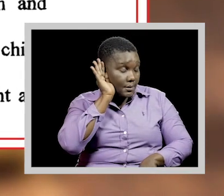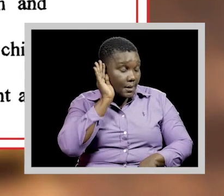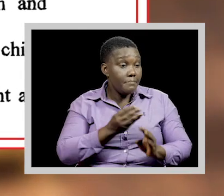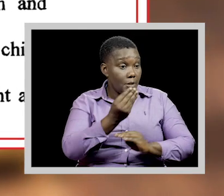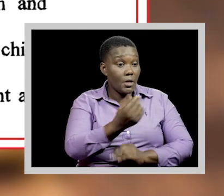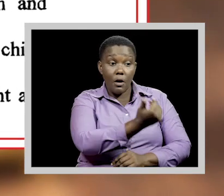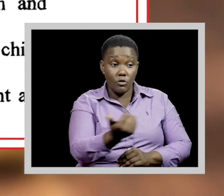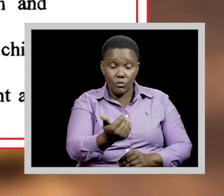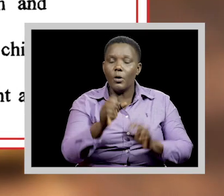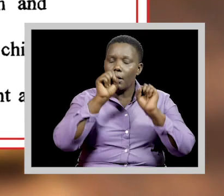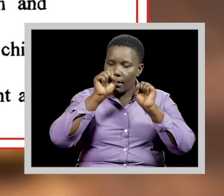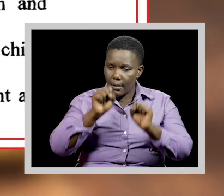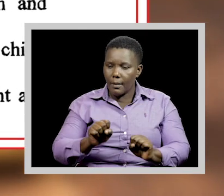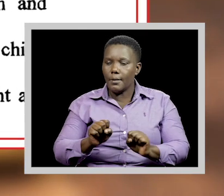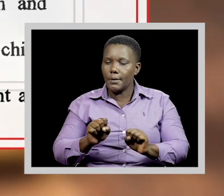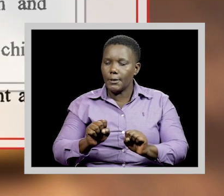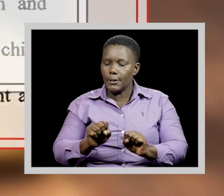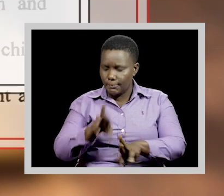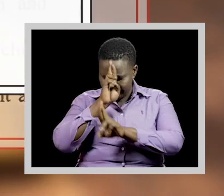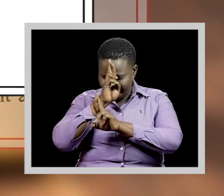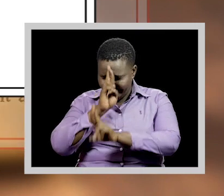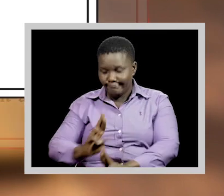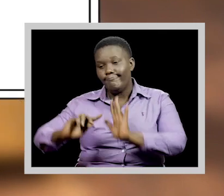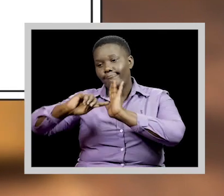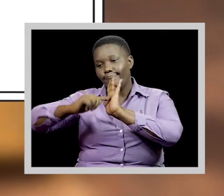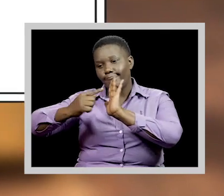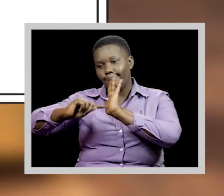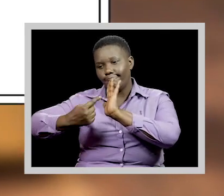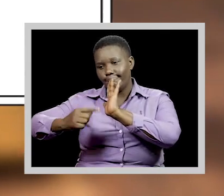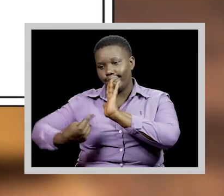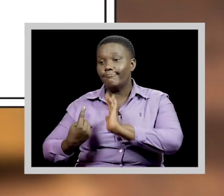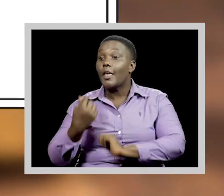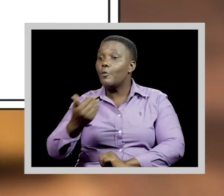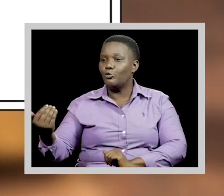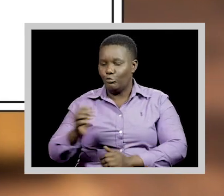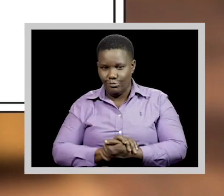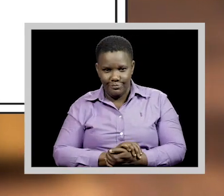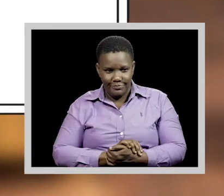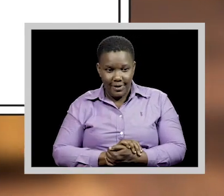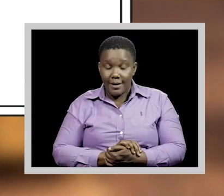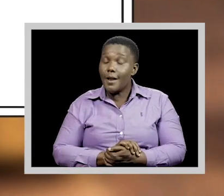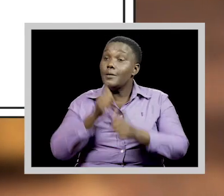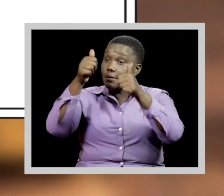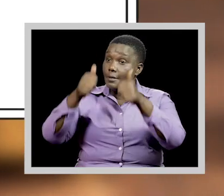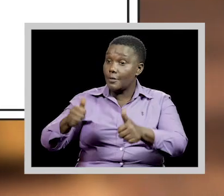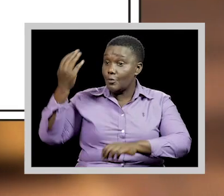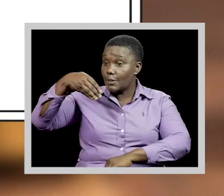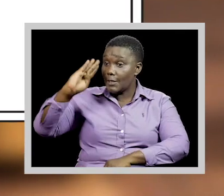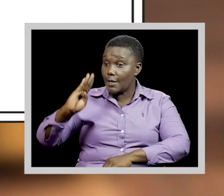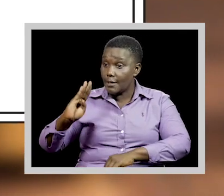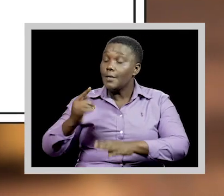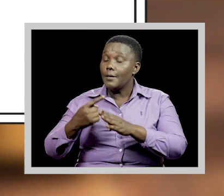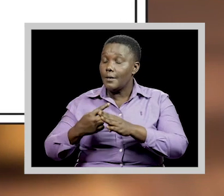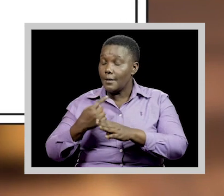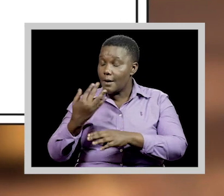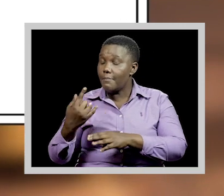courts shall be in accordance with the juvenile court rules. This is provided under Government Notice